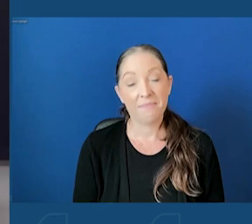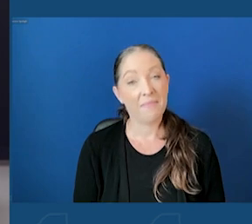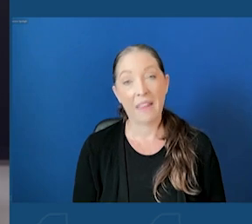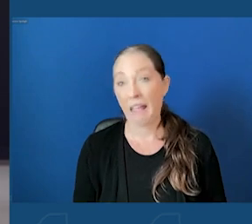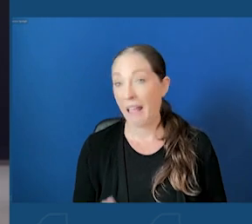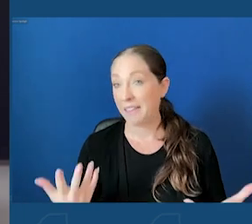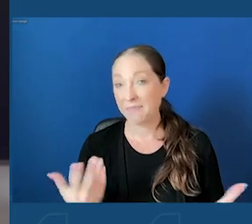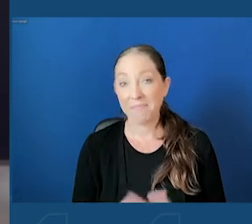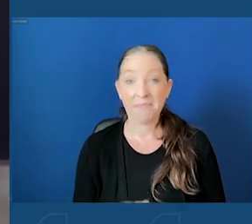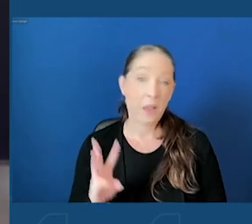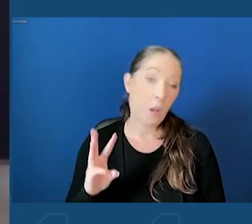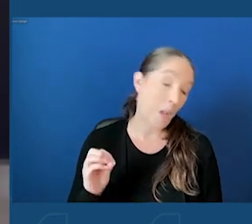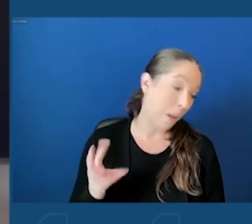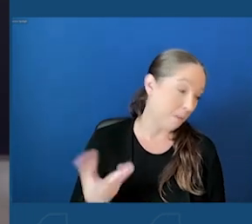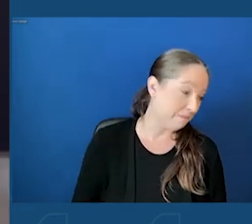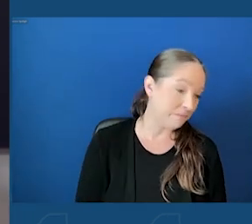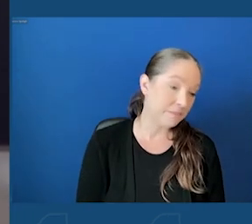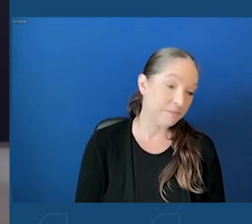Wow.